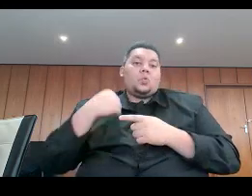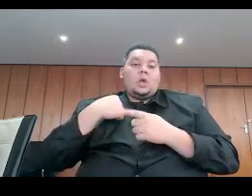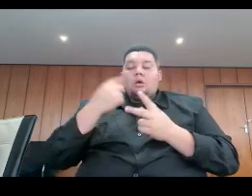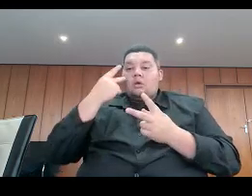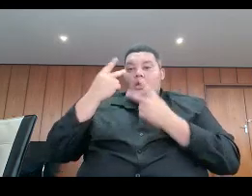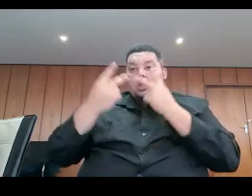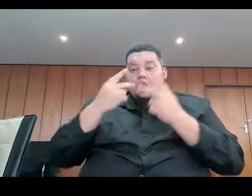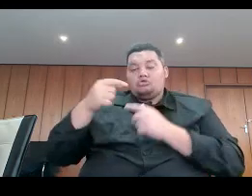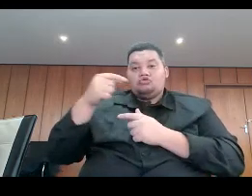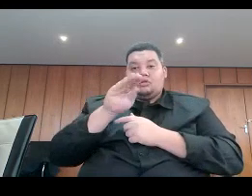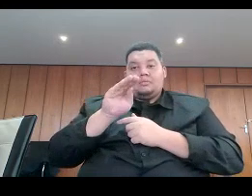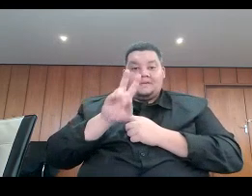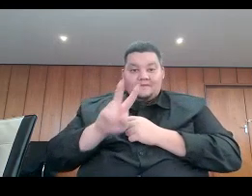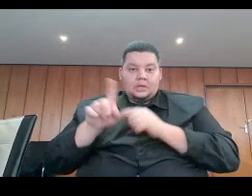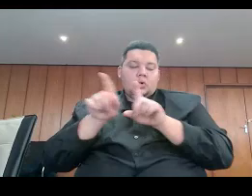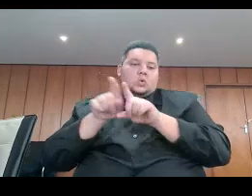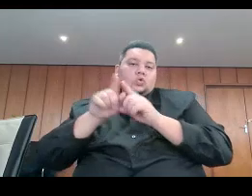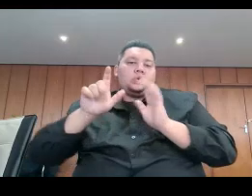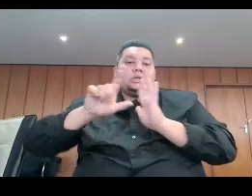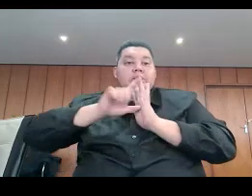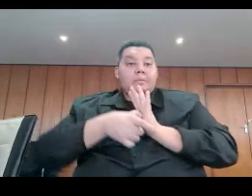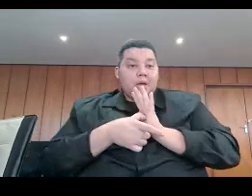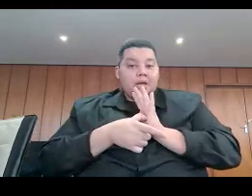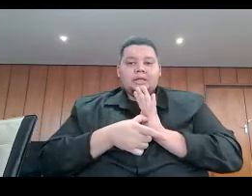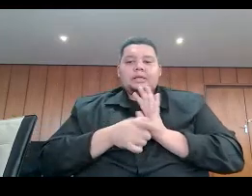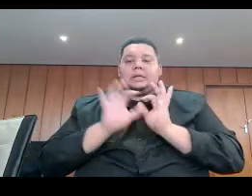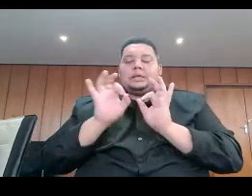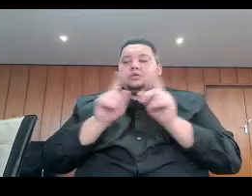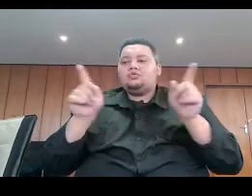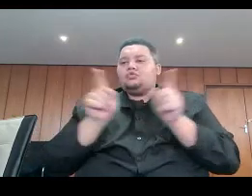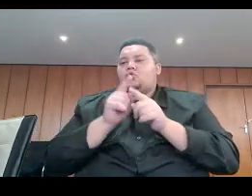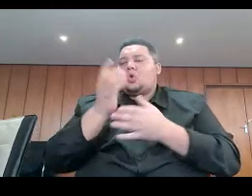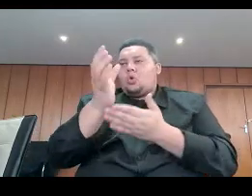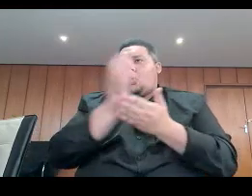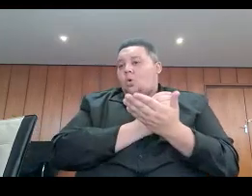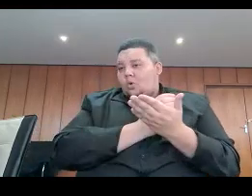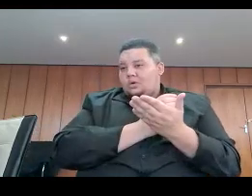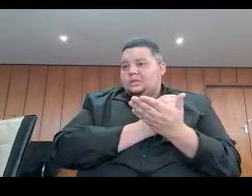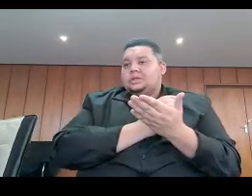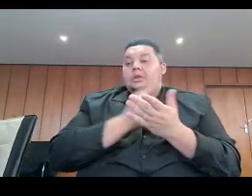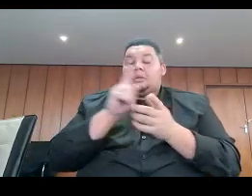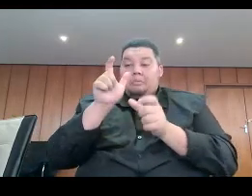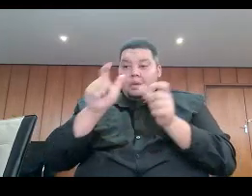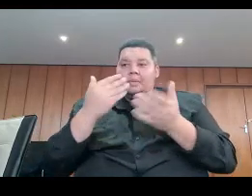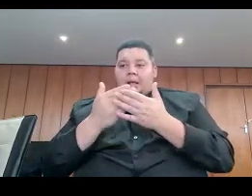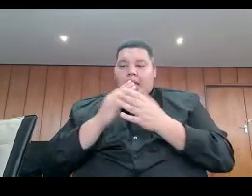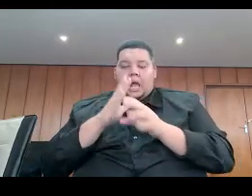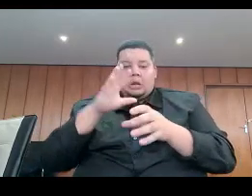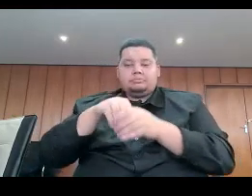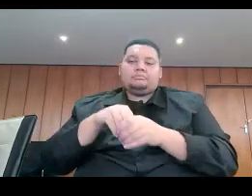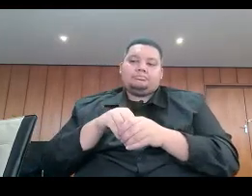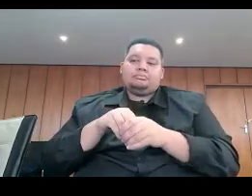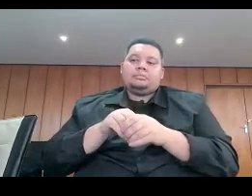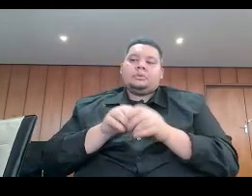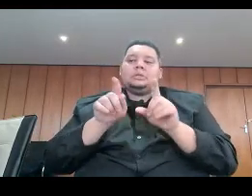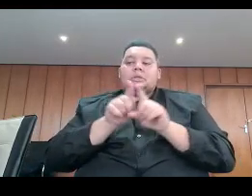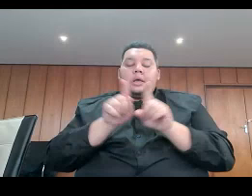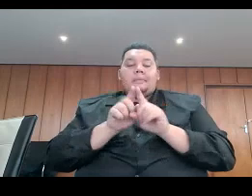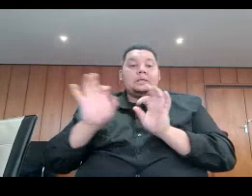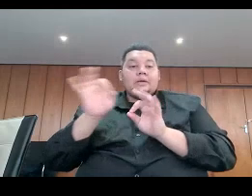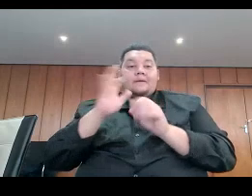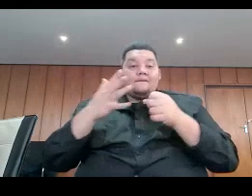looks at gender-based violence and disability as a short course that people can do. And that will